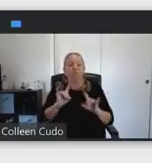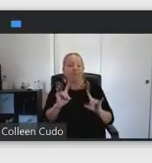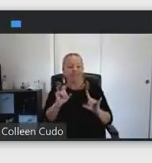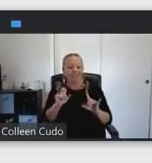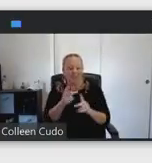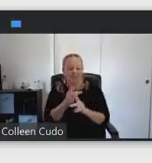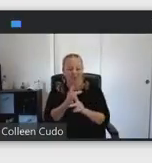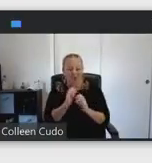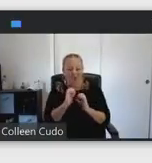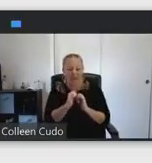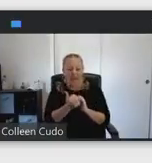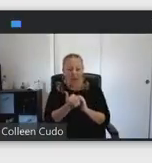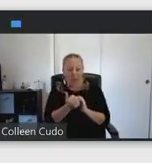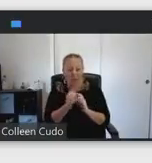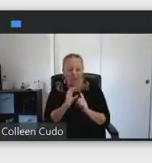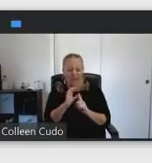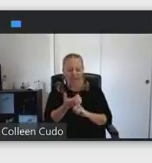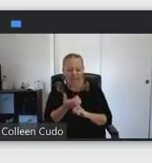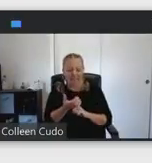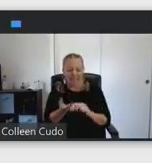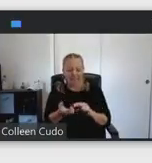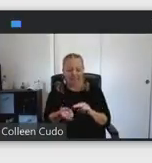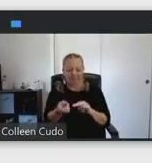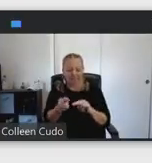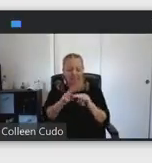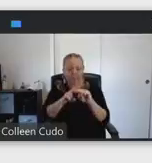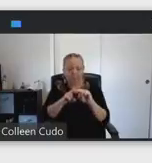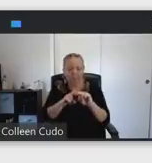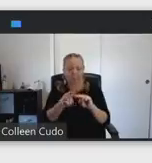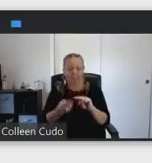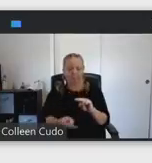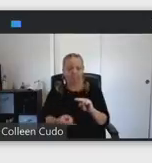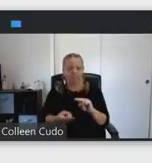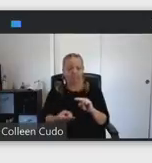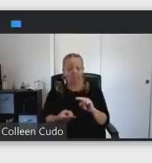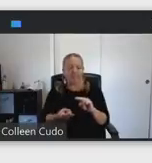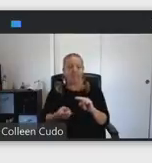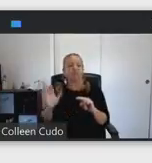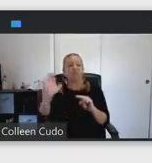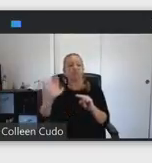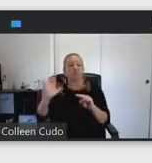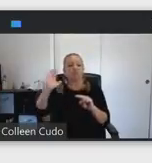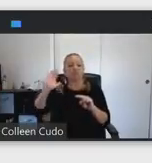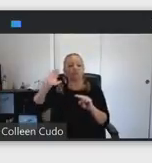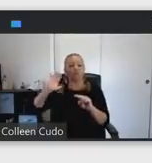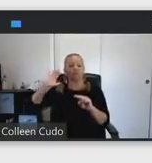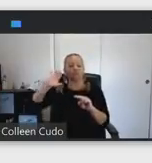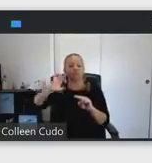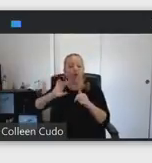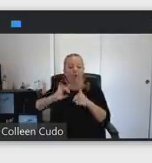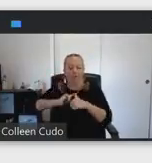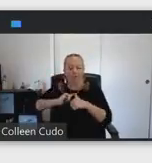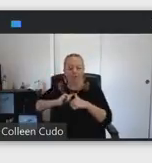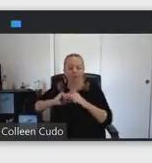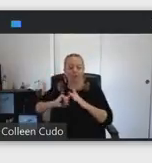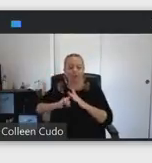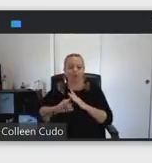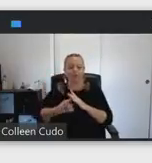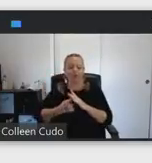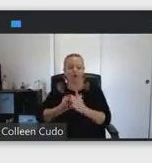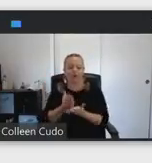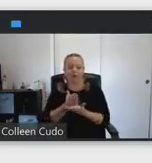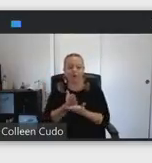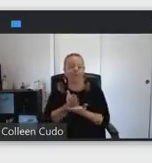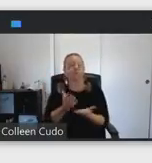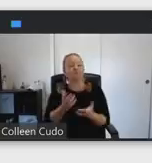our cases were growing or shrinking, because especially early on in the pandemic, when we were first getting started with Compass, we